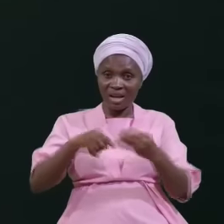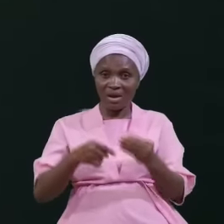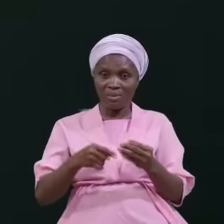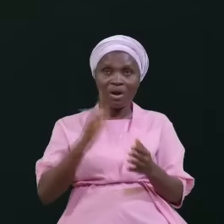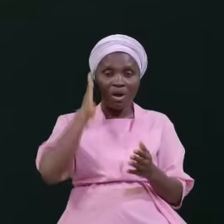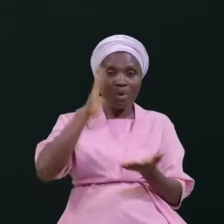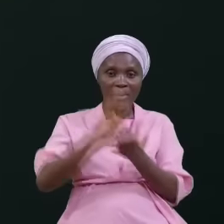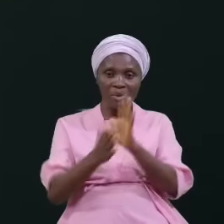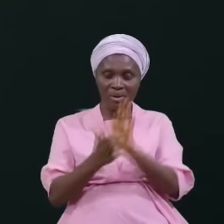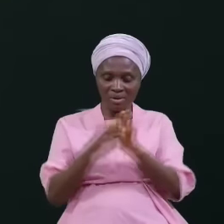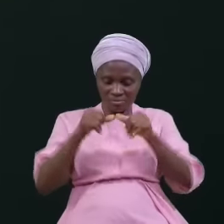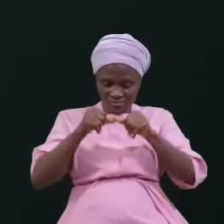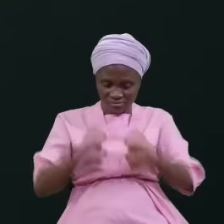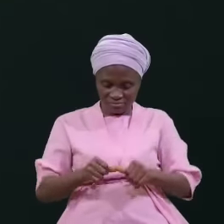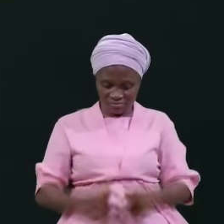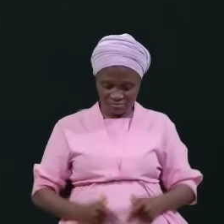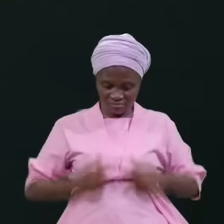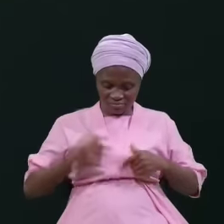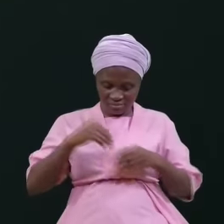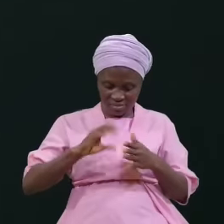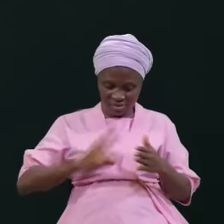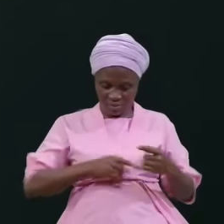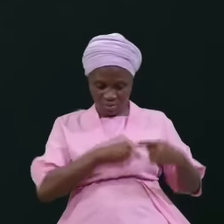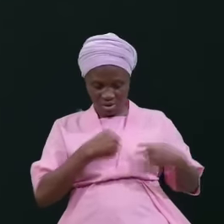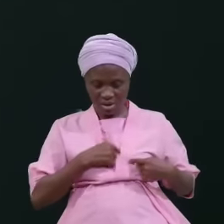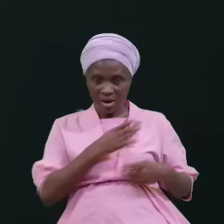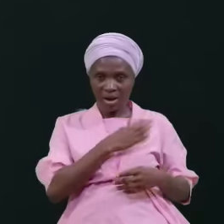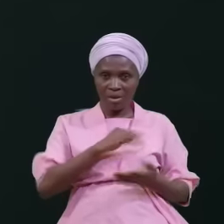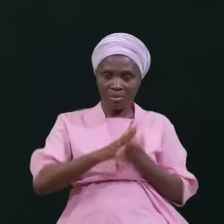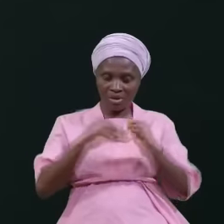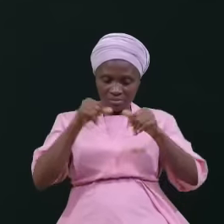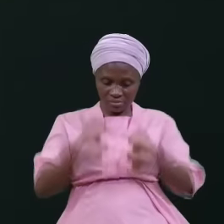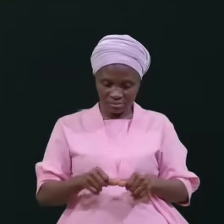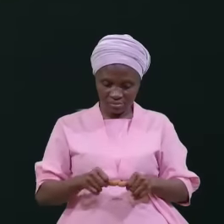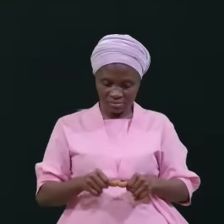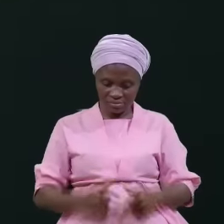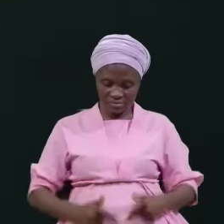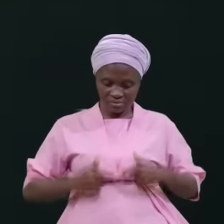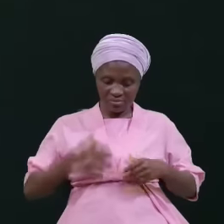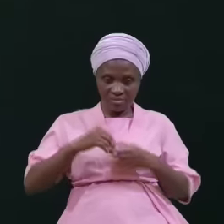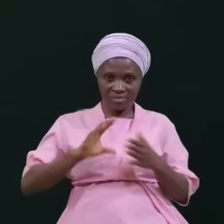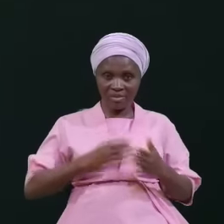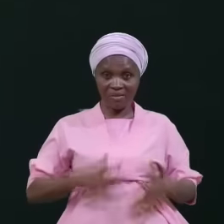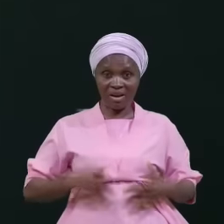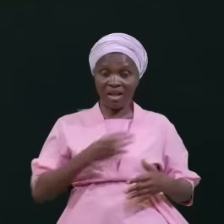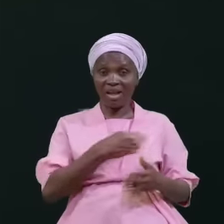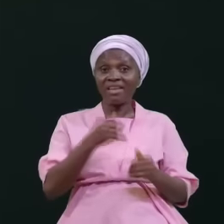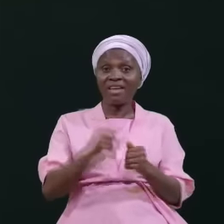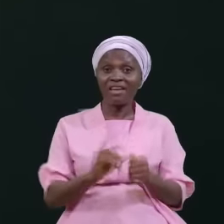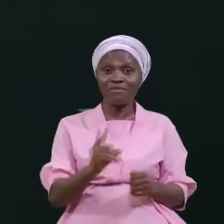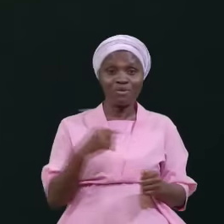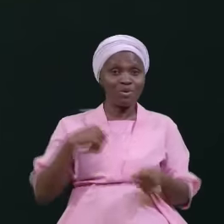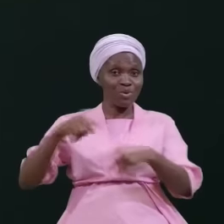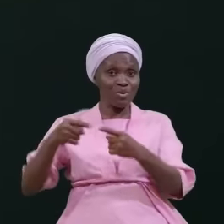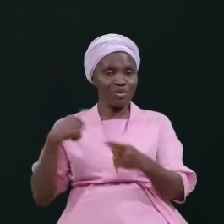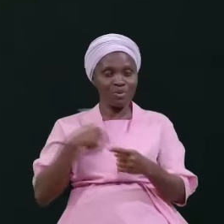our hearts and resident in our lives. And everywhere we go, we carry the light